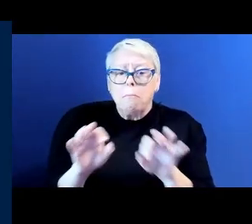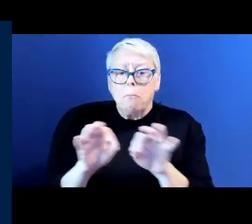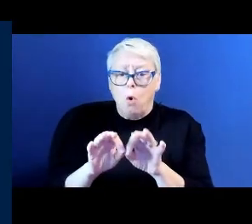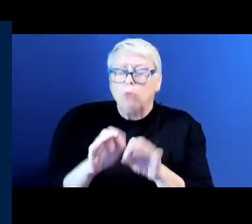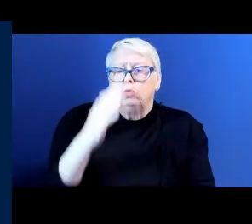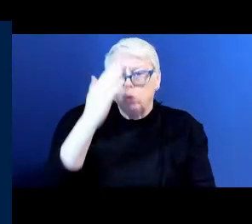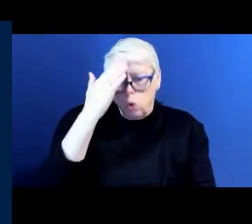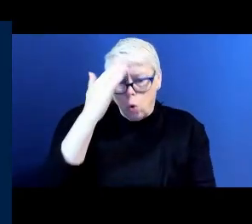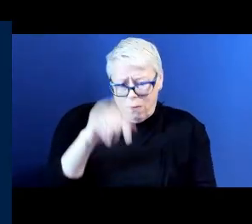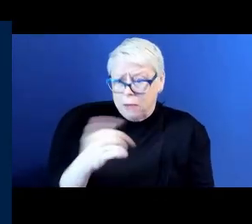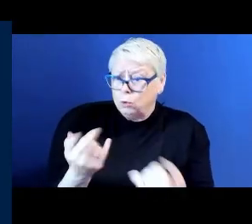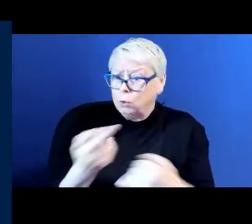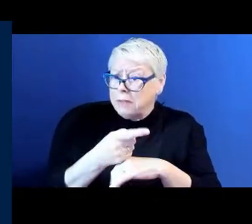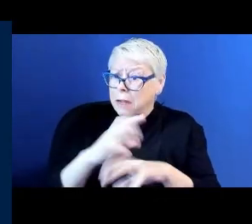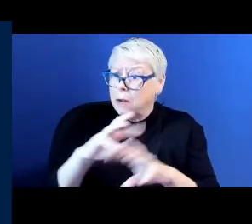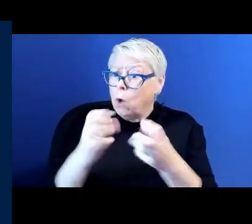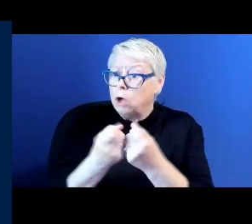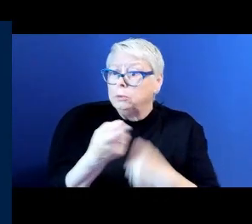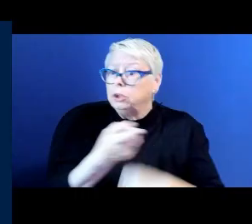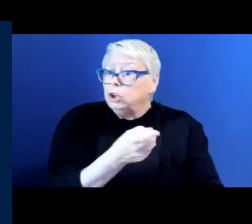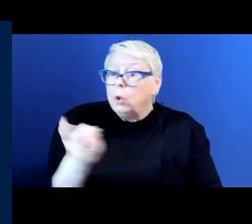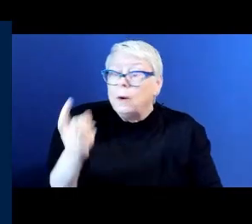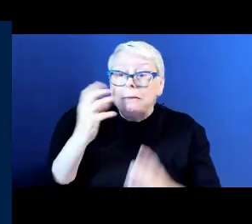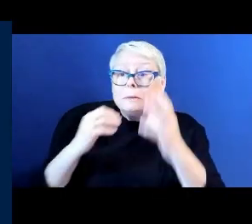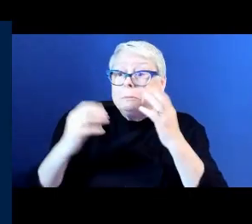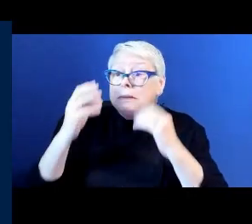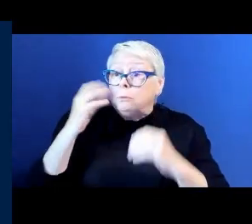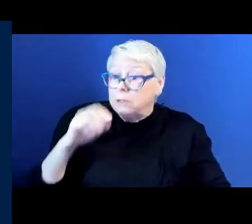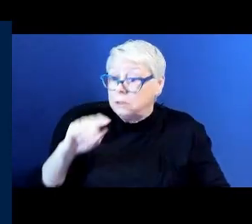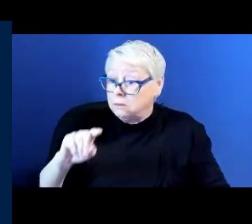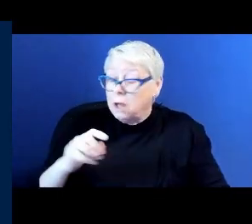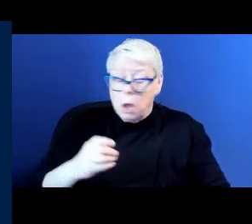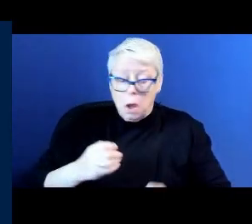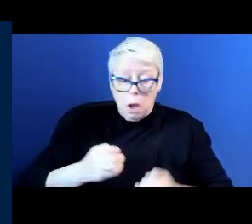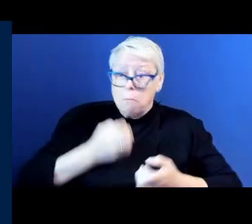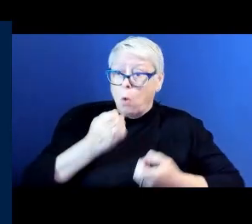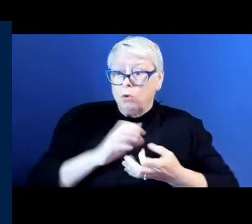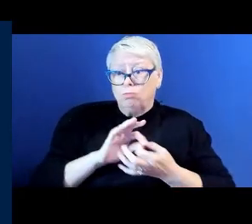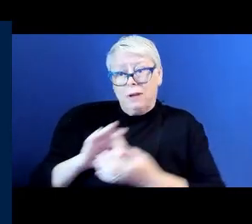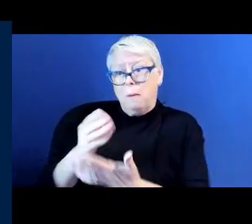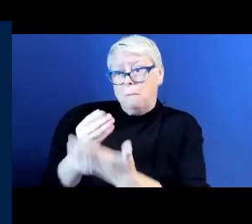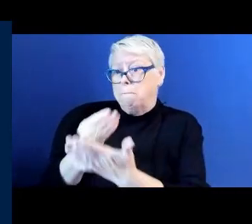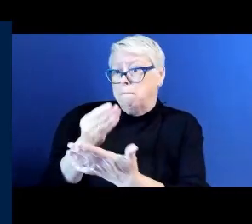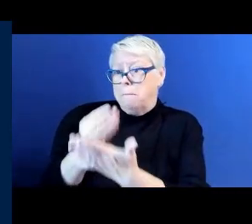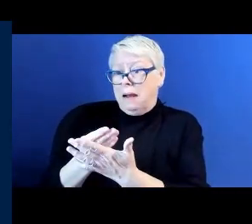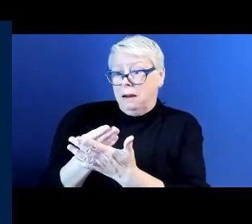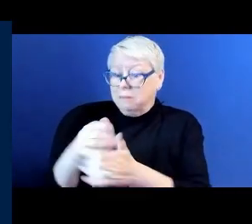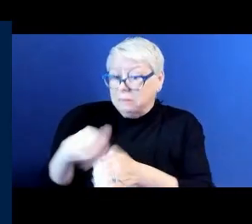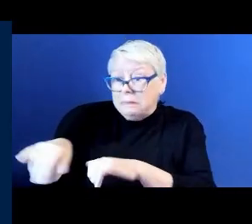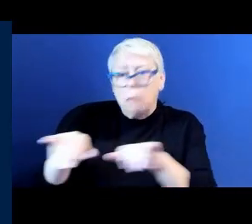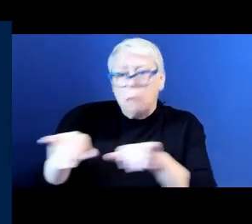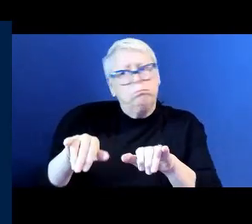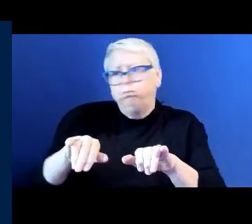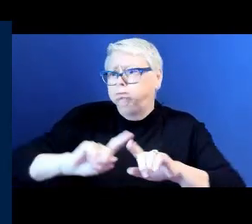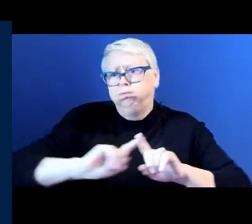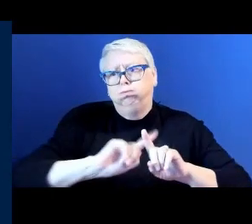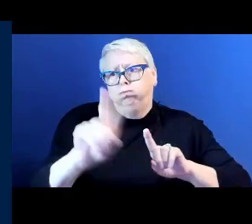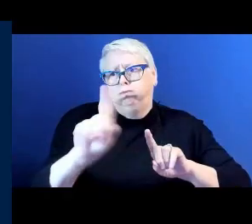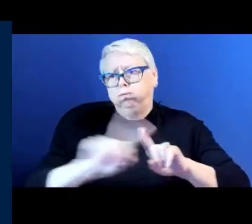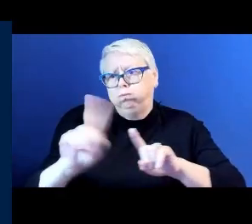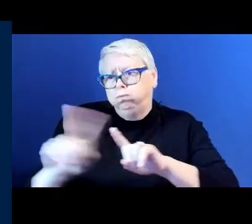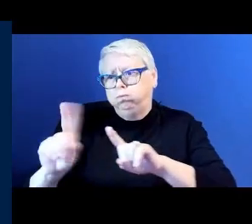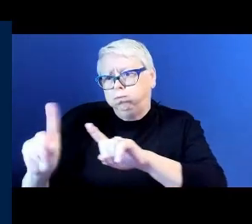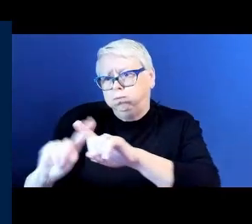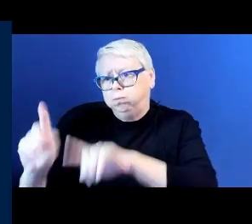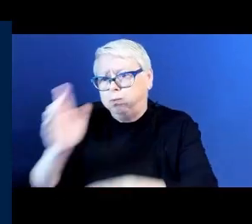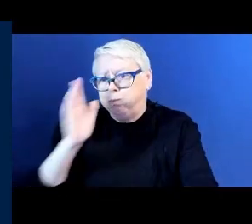that experiences, values, and emotions around money differ really widely from person to person.